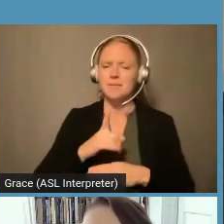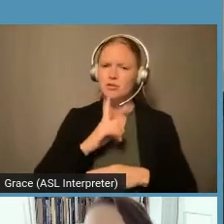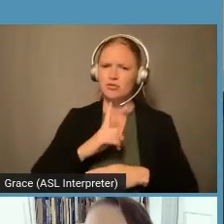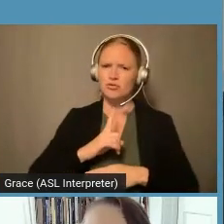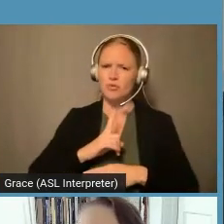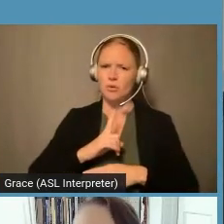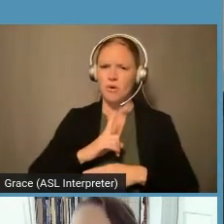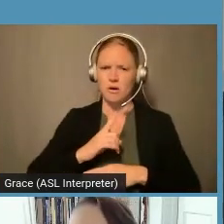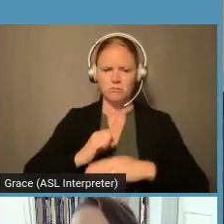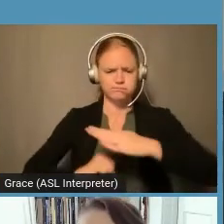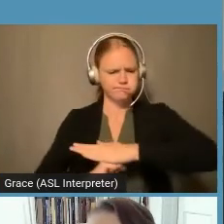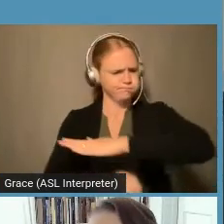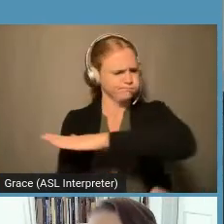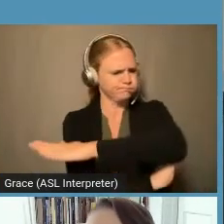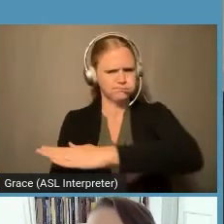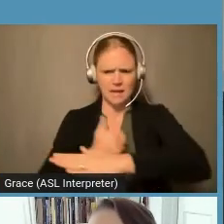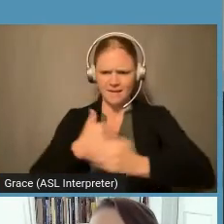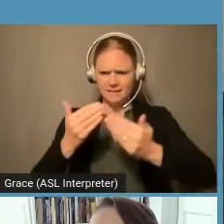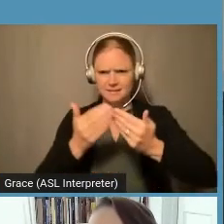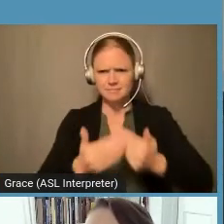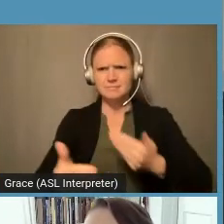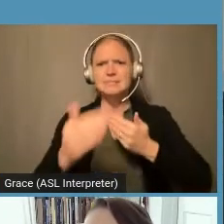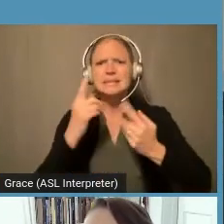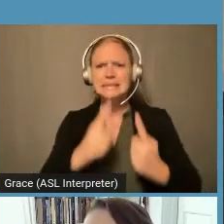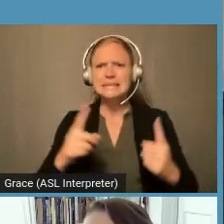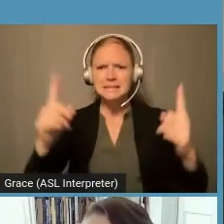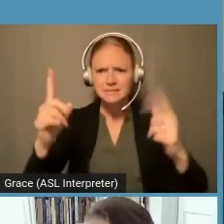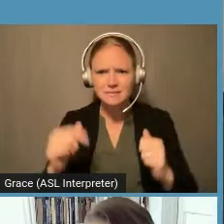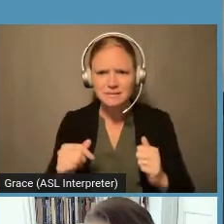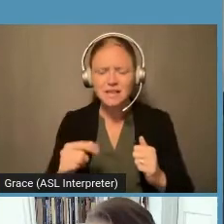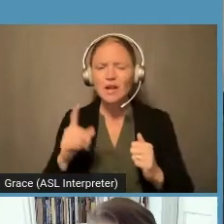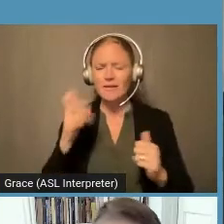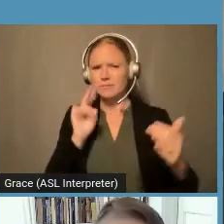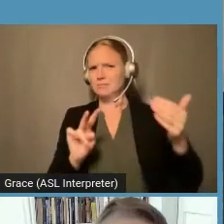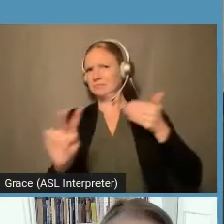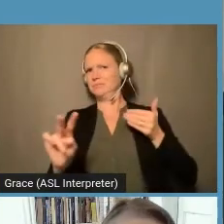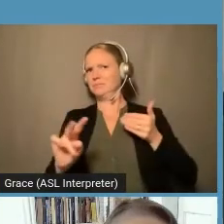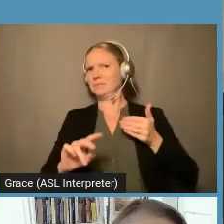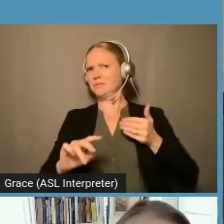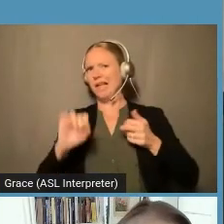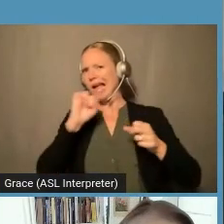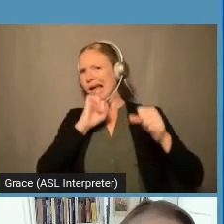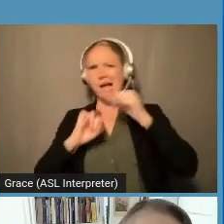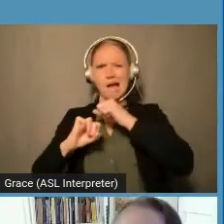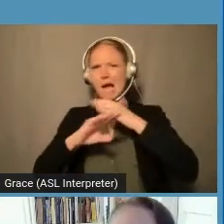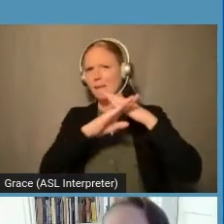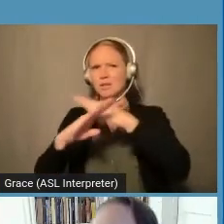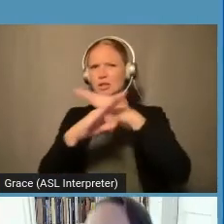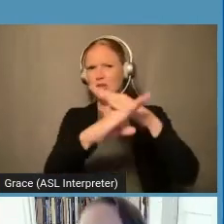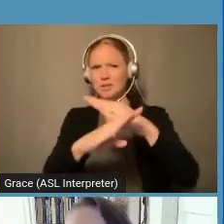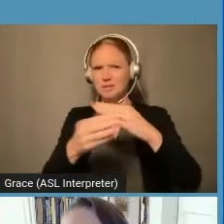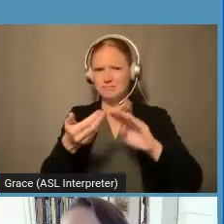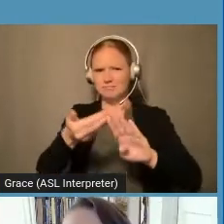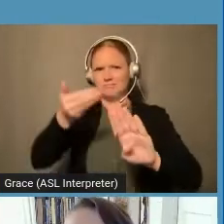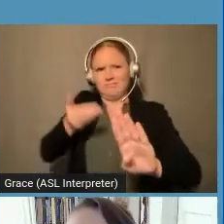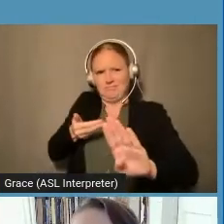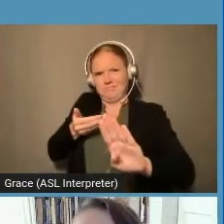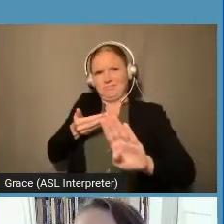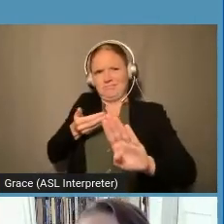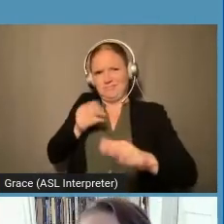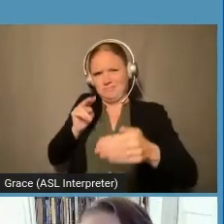by thinking through some of the obstacles you're going to encounter from the beginning. So the first thing I'm going to talk about